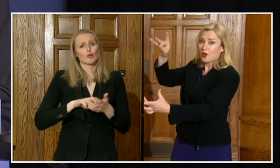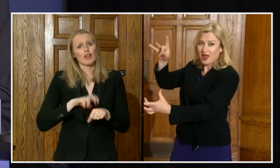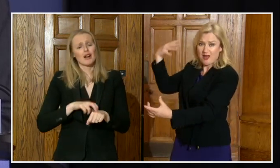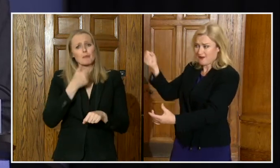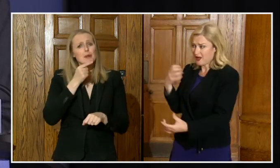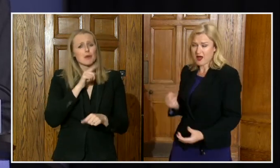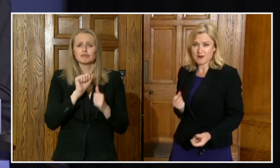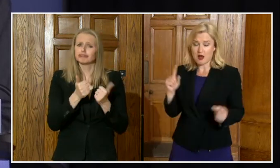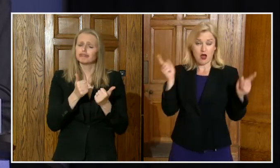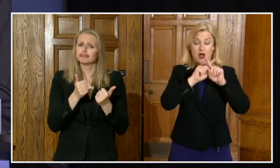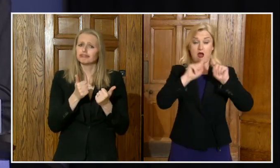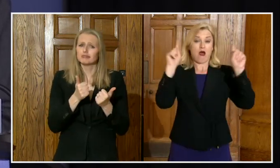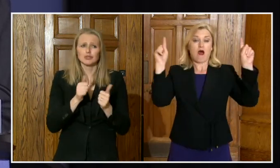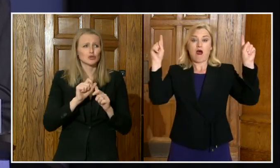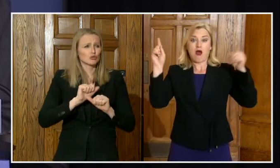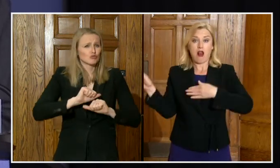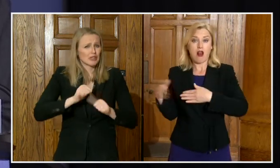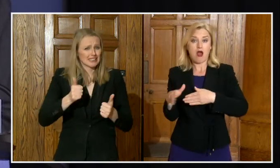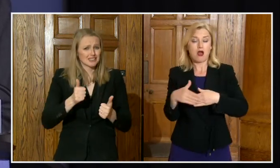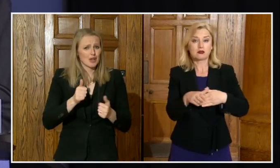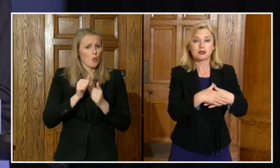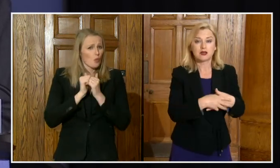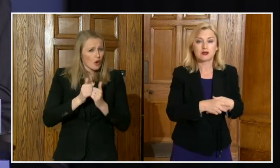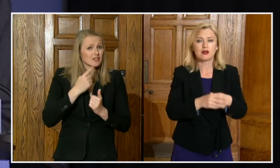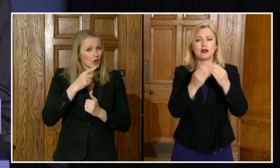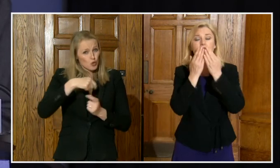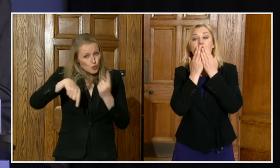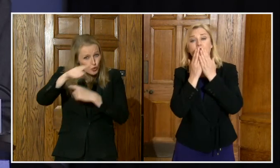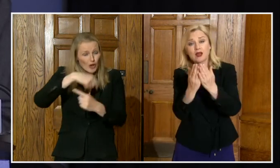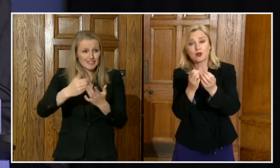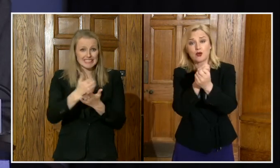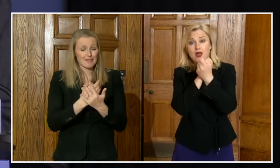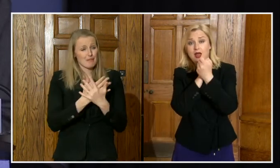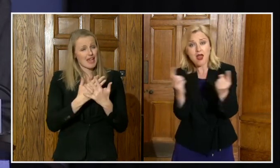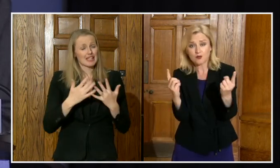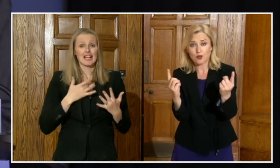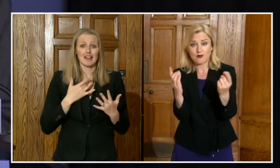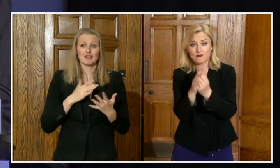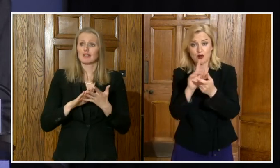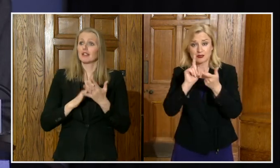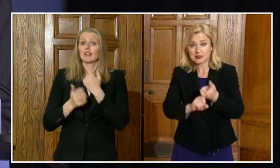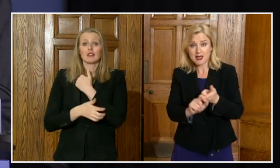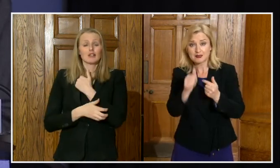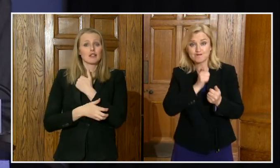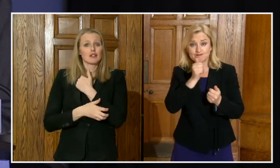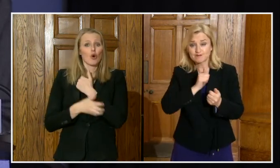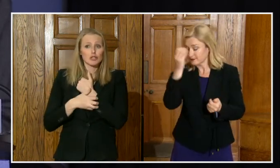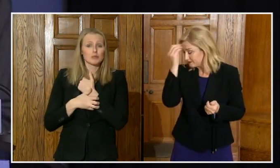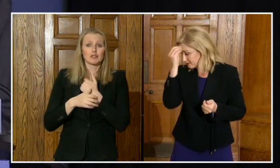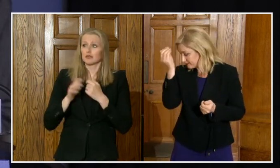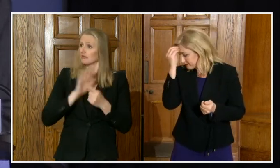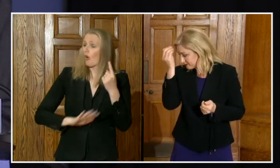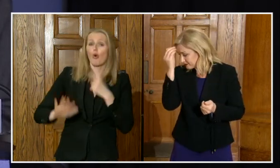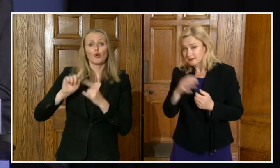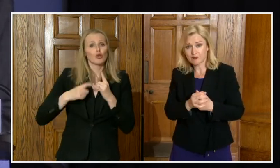fact that, as I said before, and I think it's worth repeating, it has saved lives and it allowed the health services across these islands to respond to